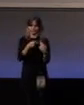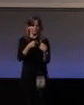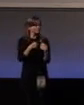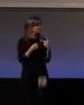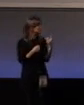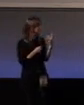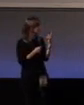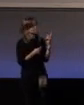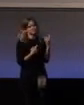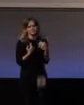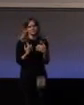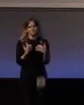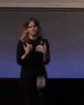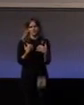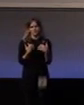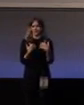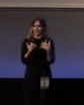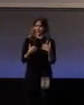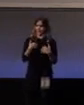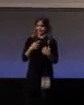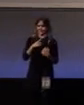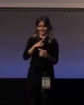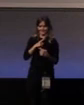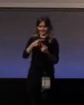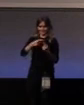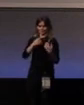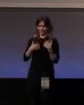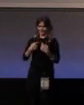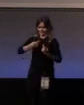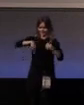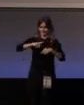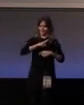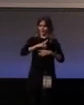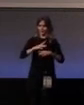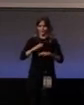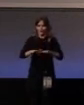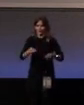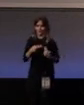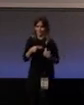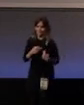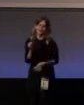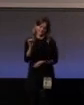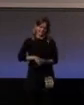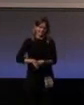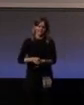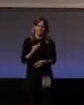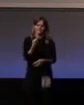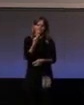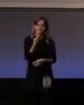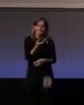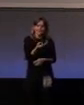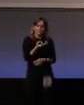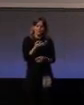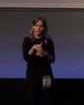jullie interesse in afrika you could be done in de sportschool zo de sec een kwestie van zaken bij tribal is een groups